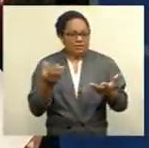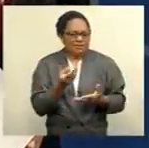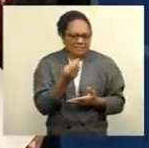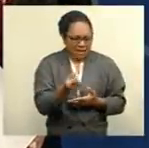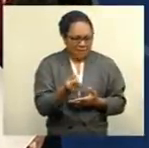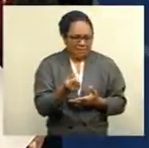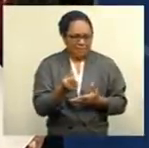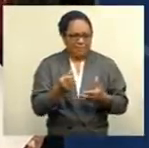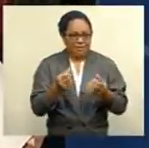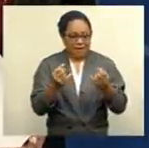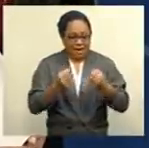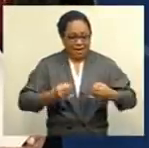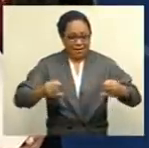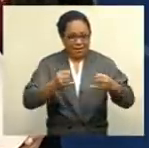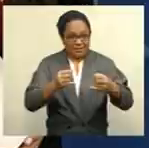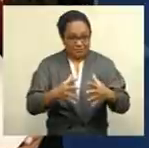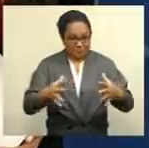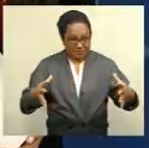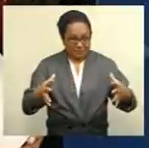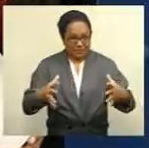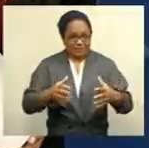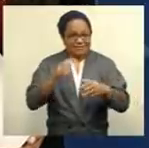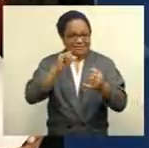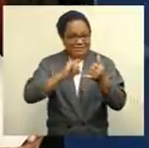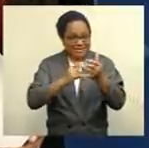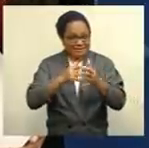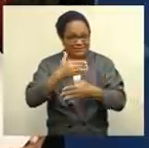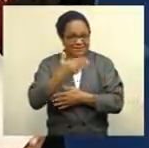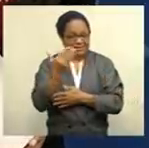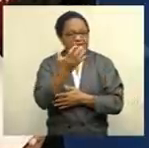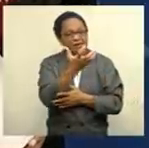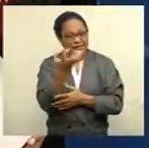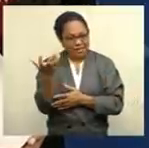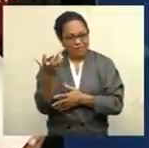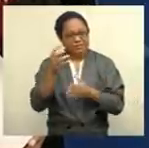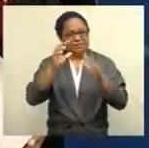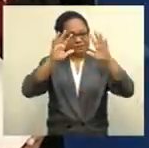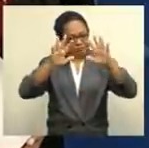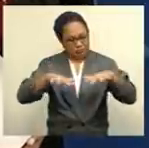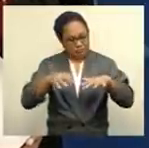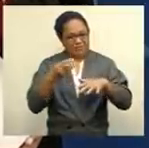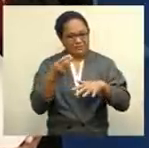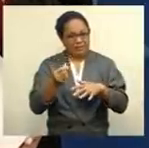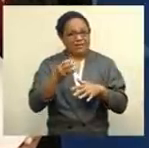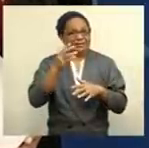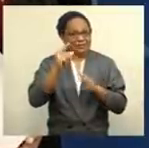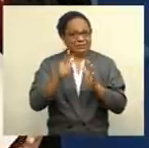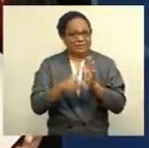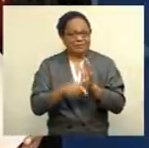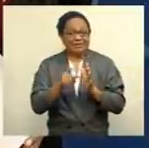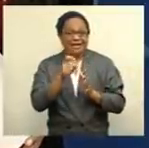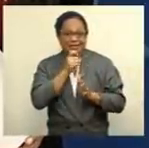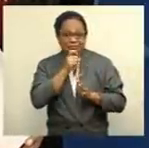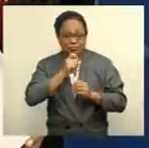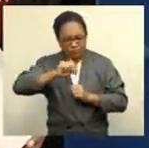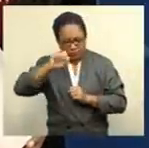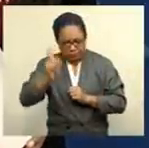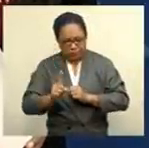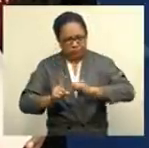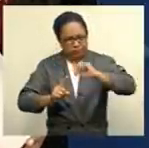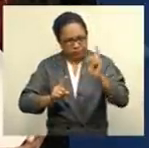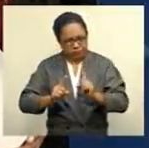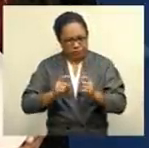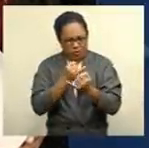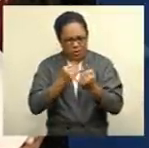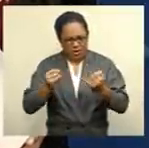larger islands. The outlook for Saturday, cloudy periods with some showers and isolated afternoon or evening thunderstorms over